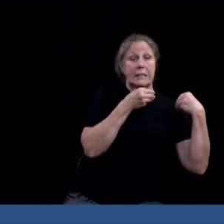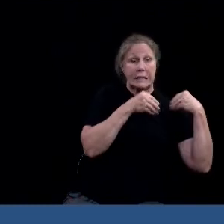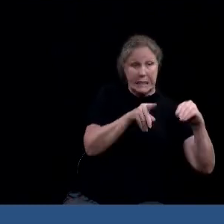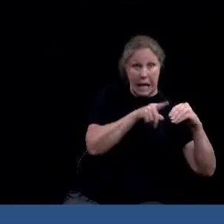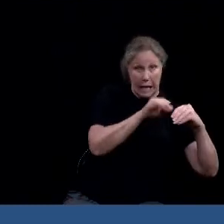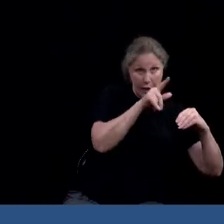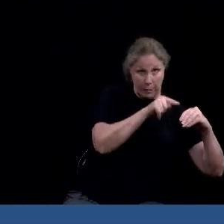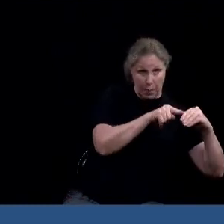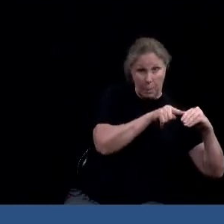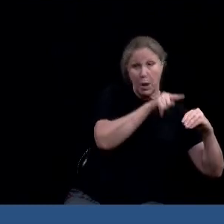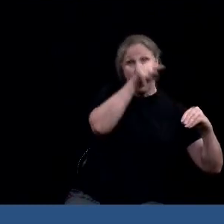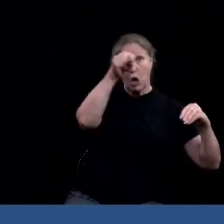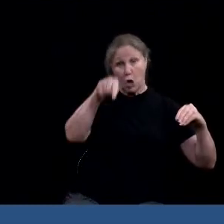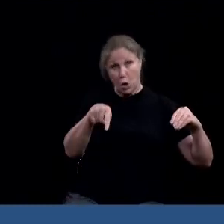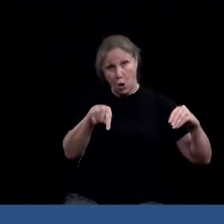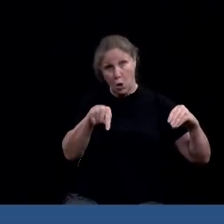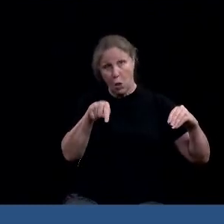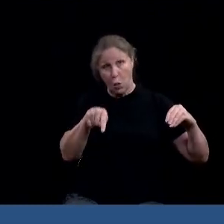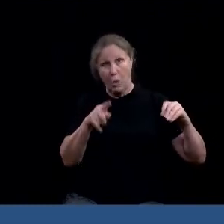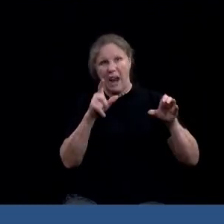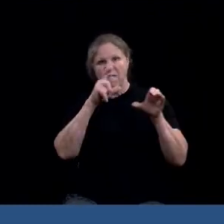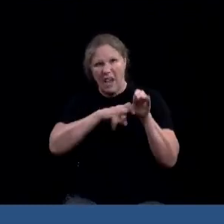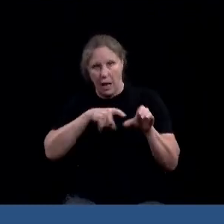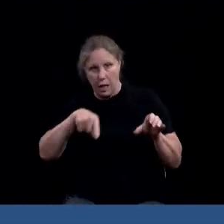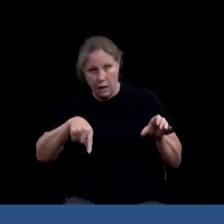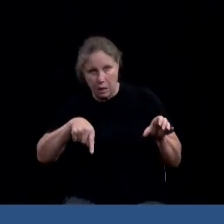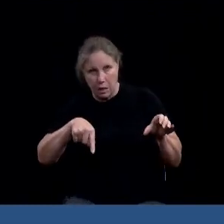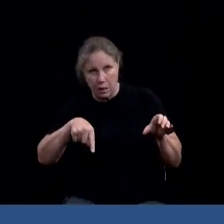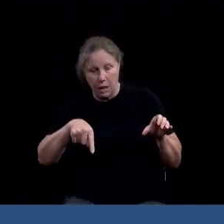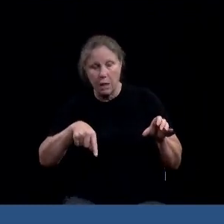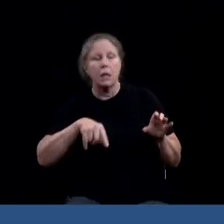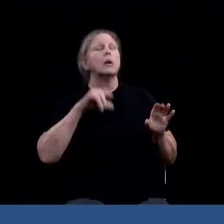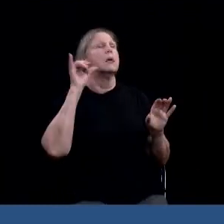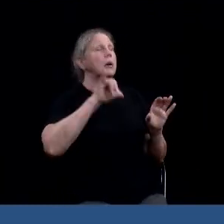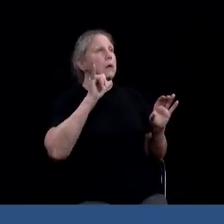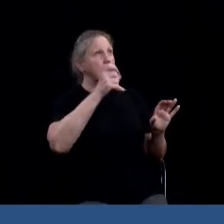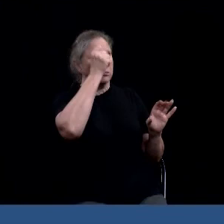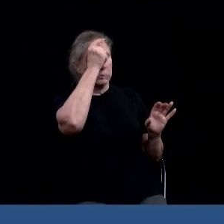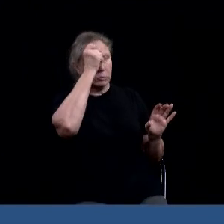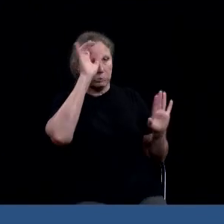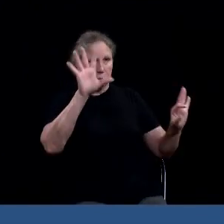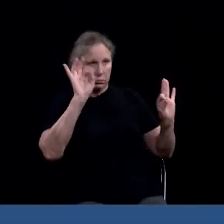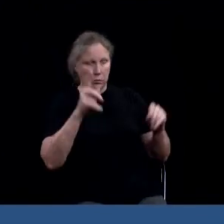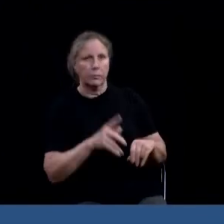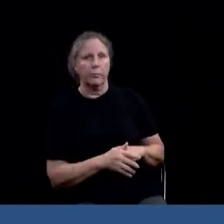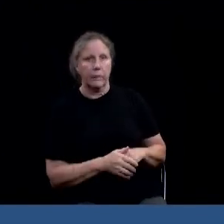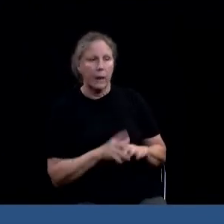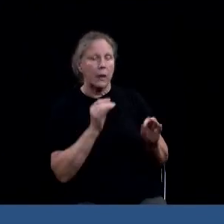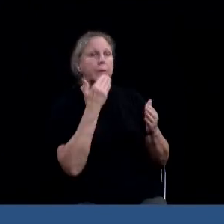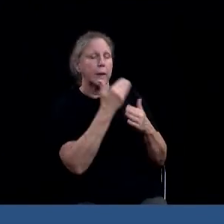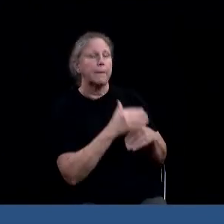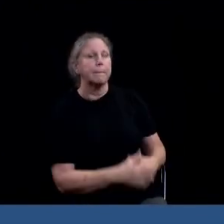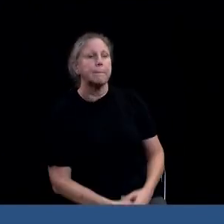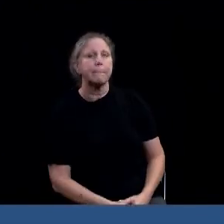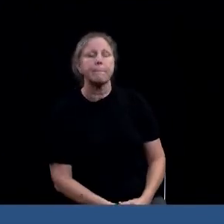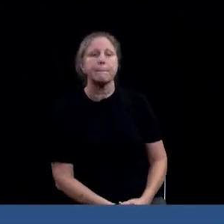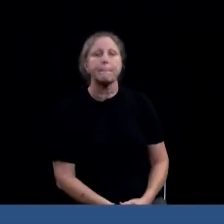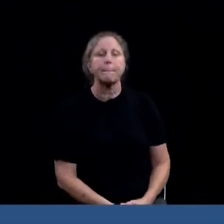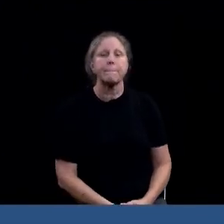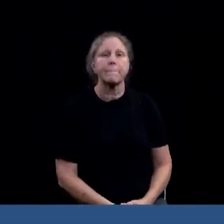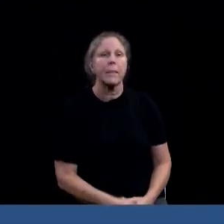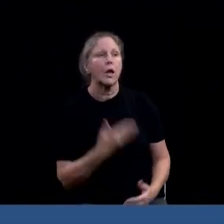Okay. Okay. I got that. So, okay. Very good. Thank you. Good project, guys.